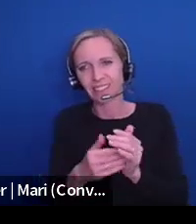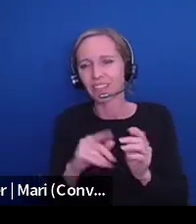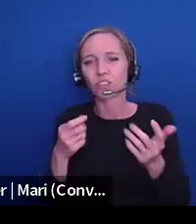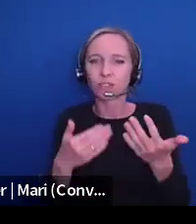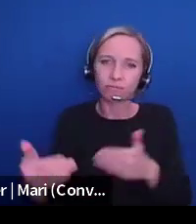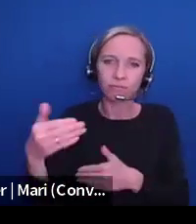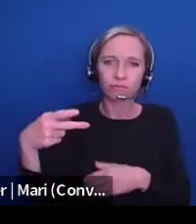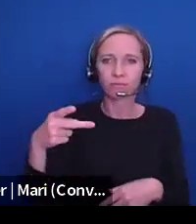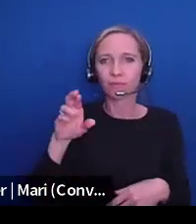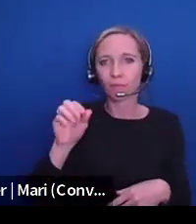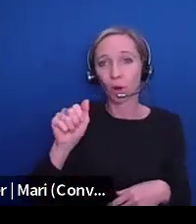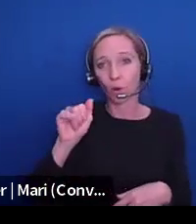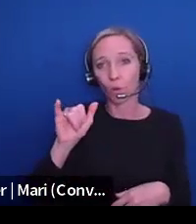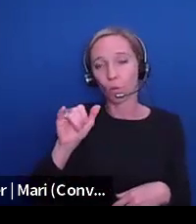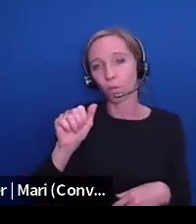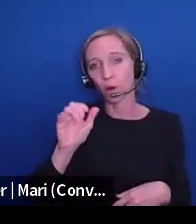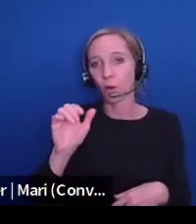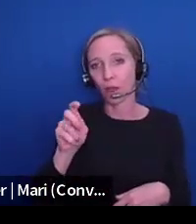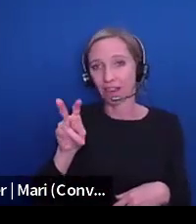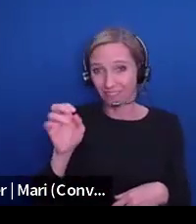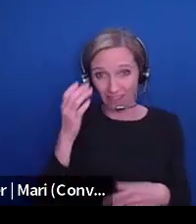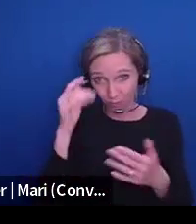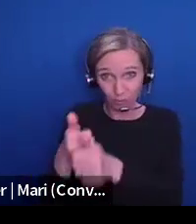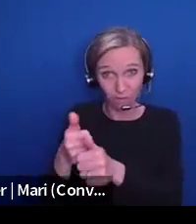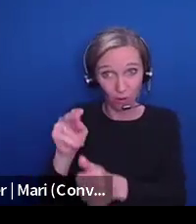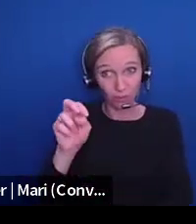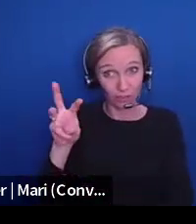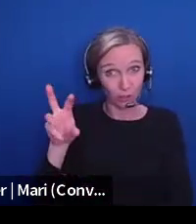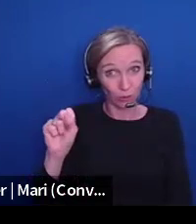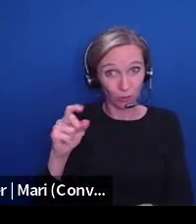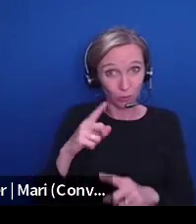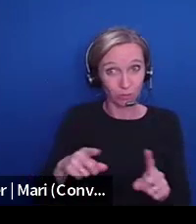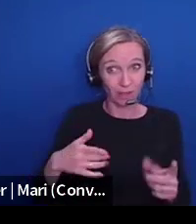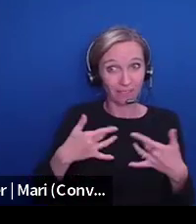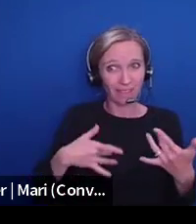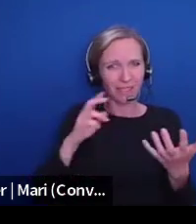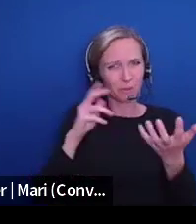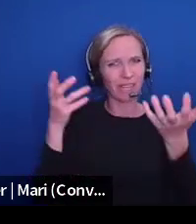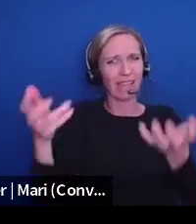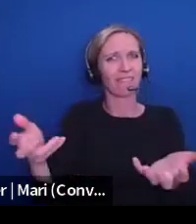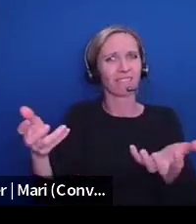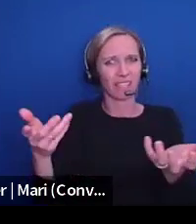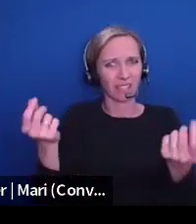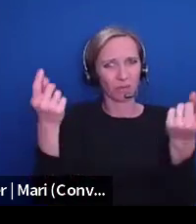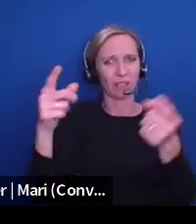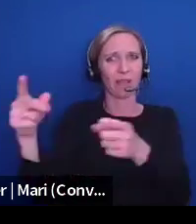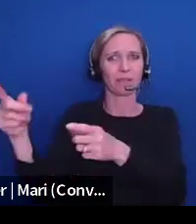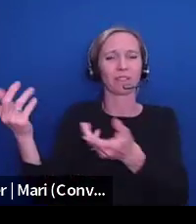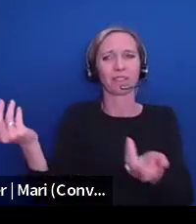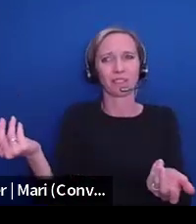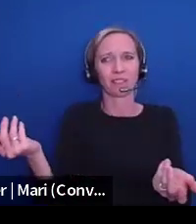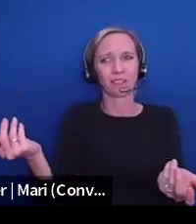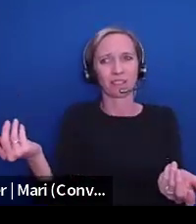proactive. But it is like, I don't know if you've been following the news here, but it's like, it's pretty heavy, right? So what